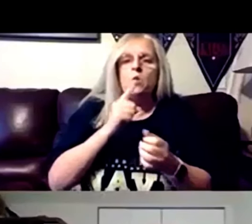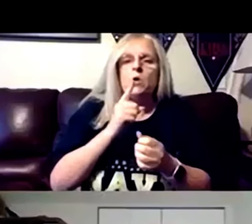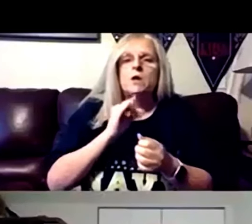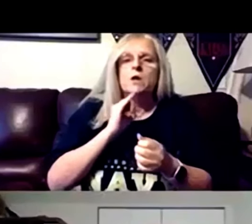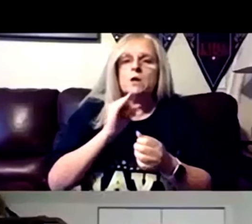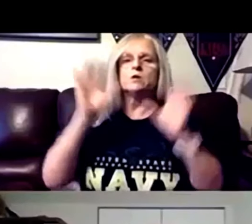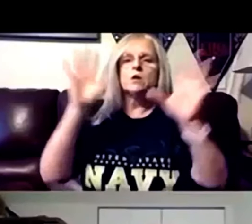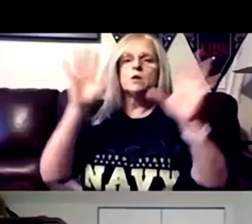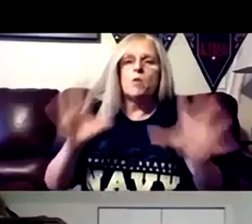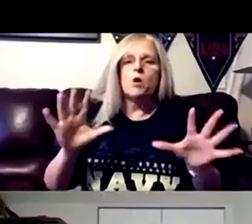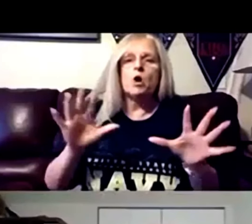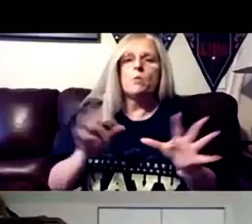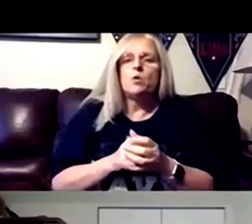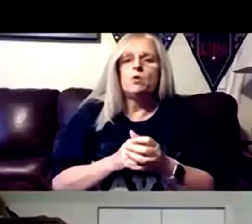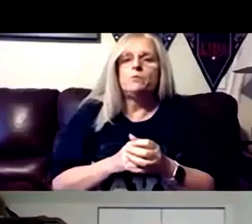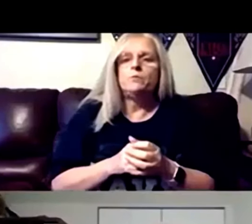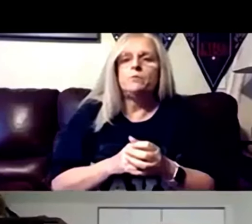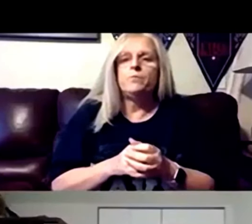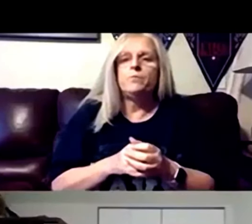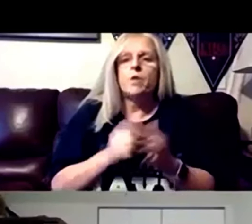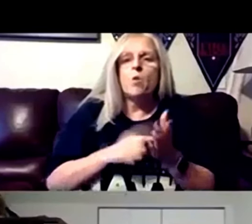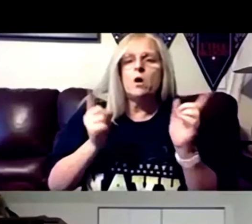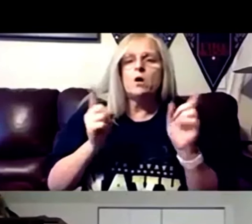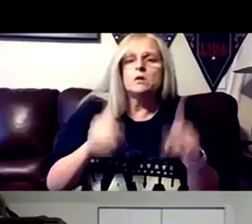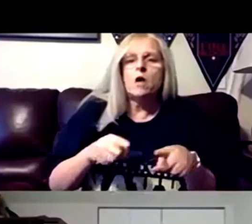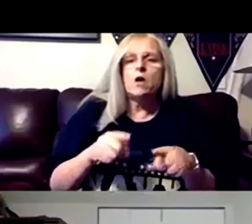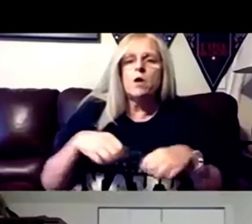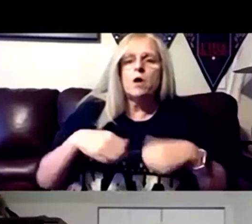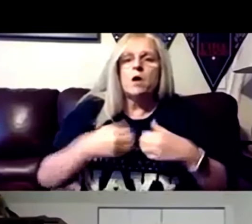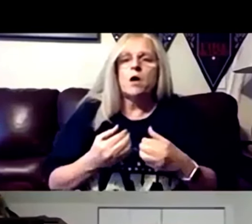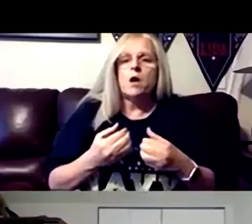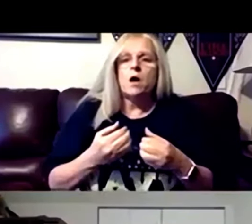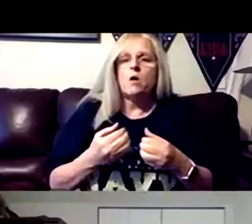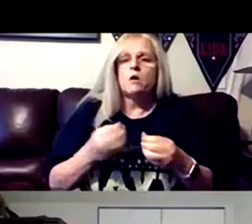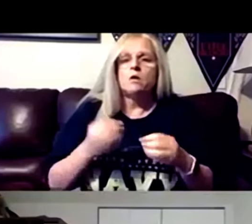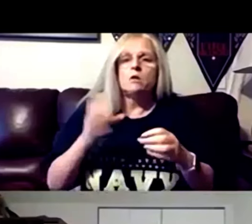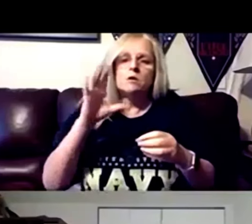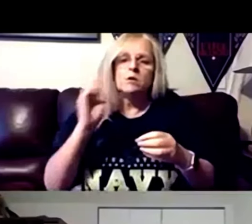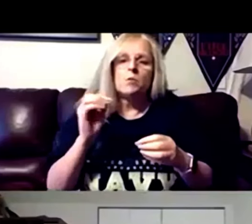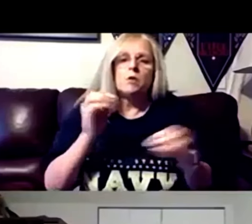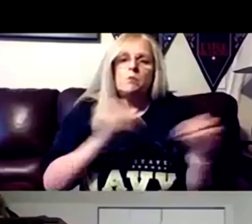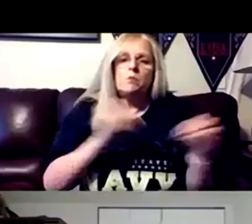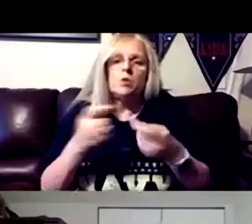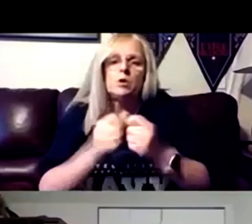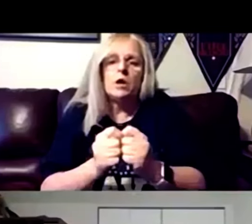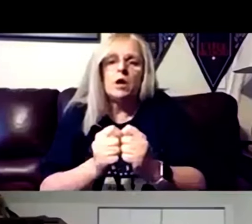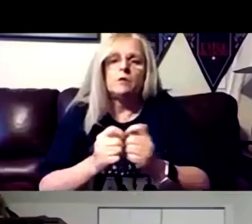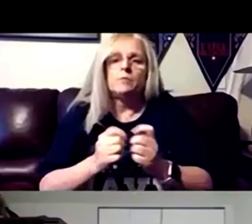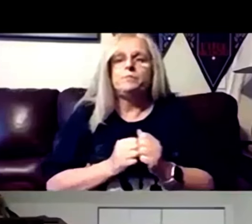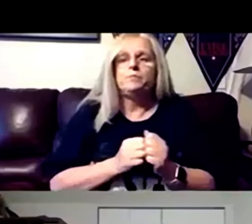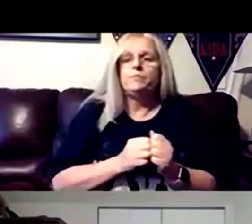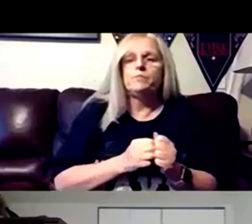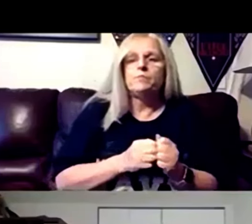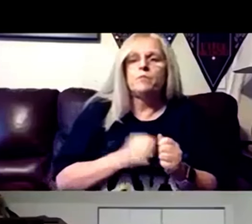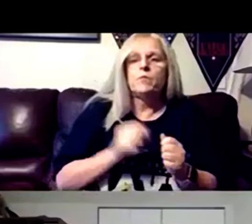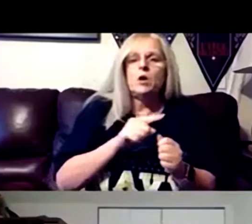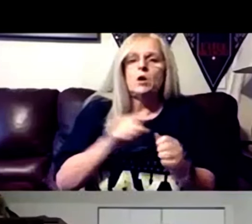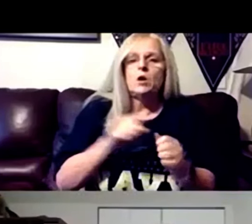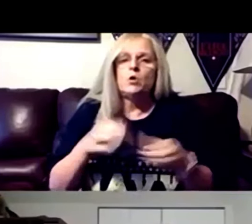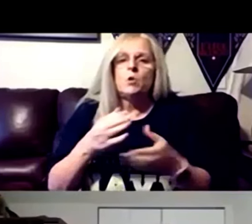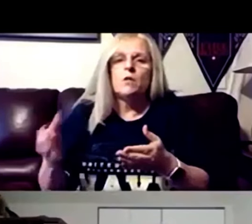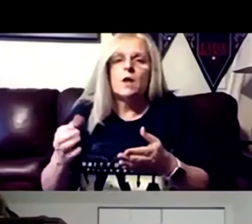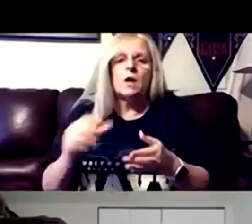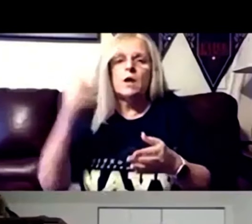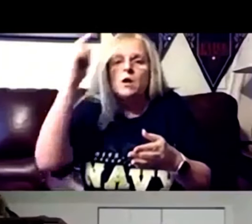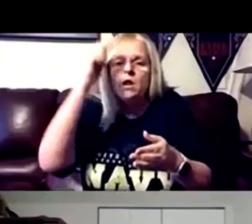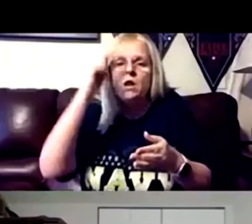remarkable what's happened and how this company has been put together. He's doing things that have never been done